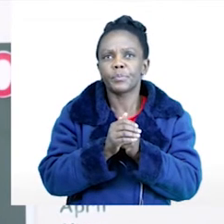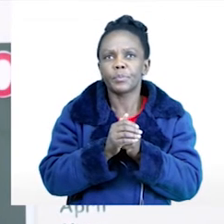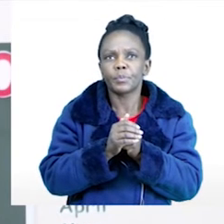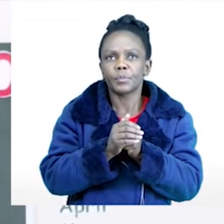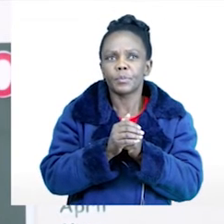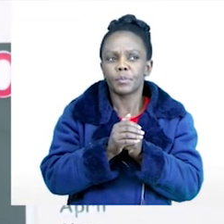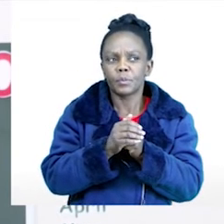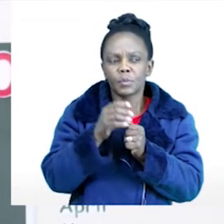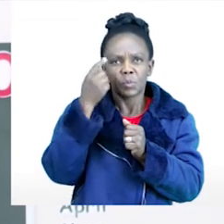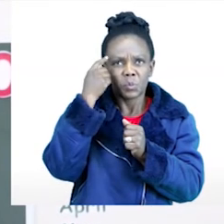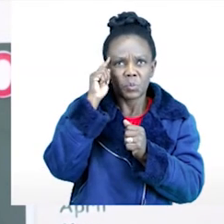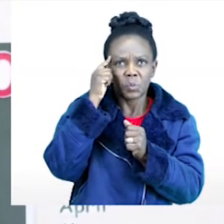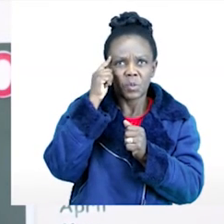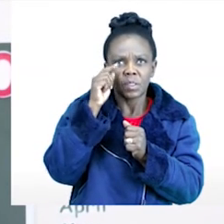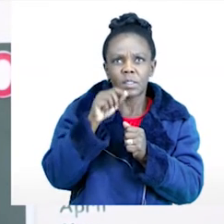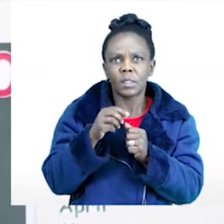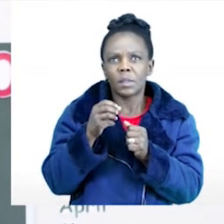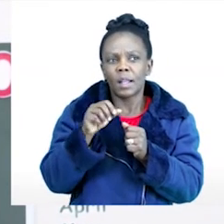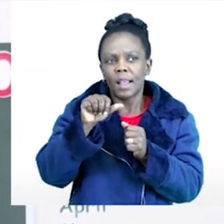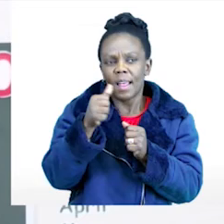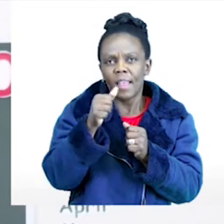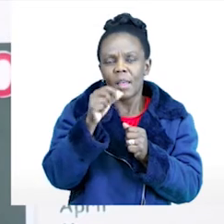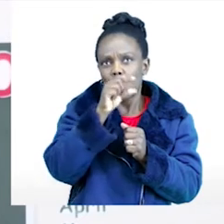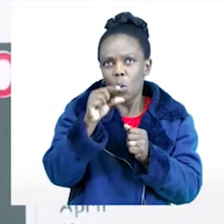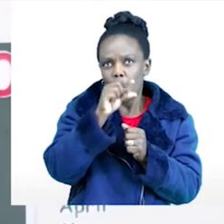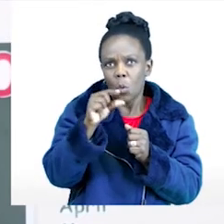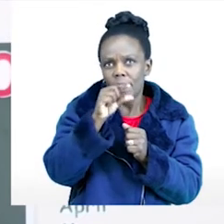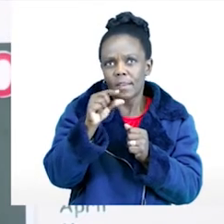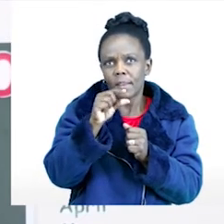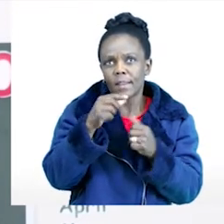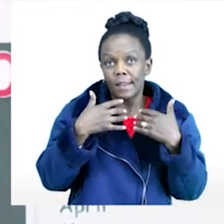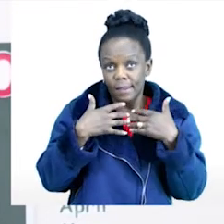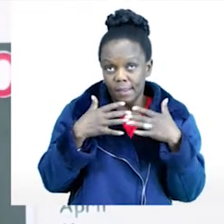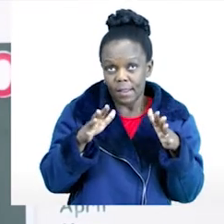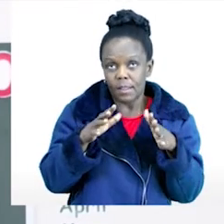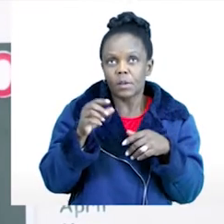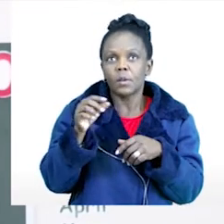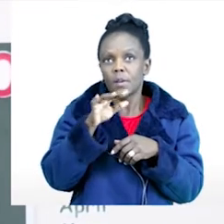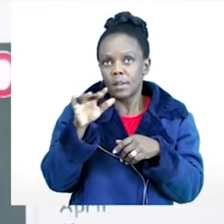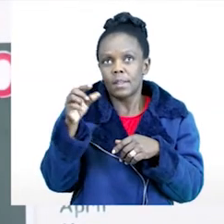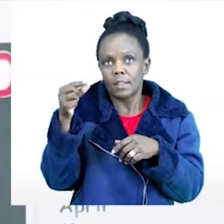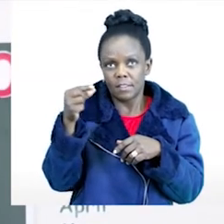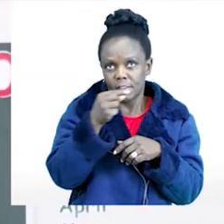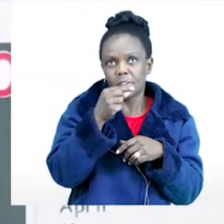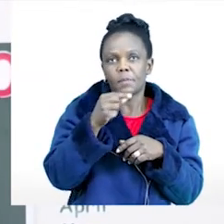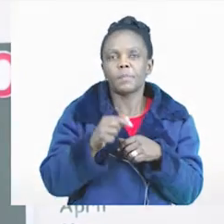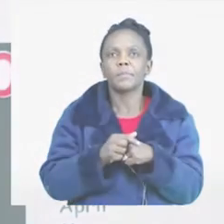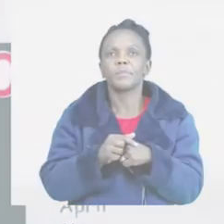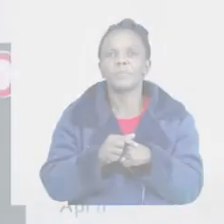G? I want you to tell the people at home all the words that start with G. Enjoy